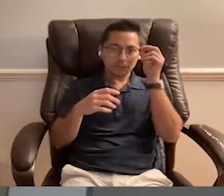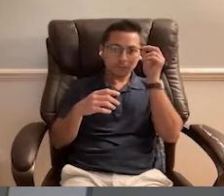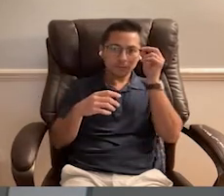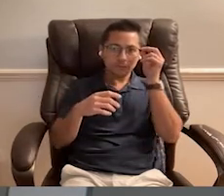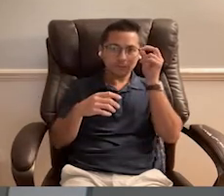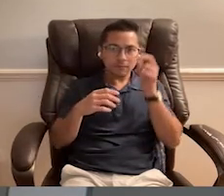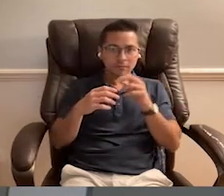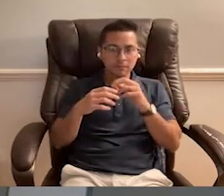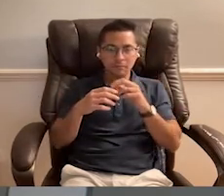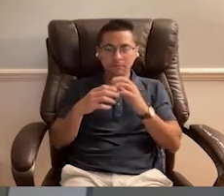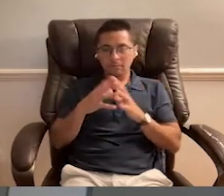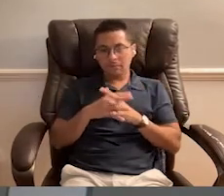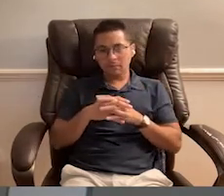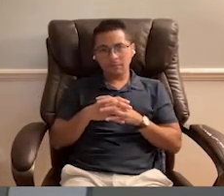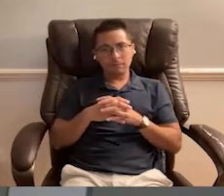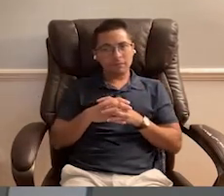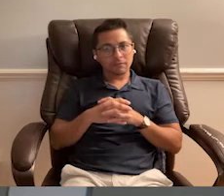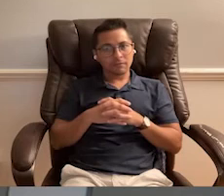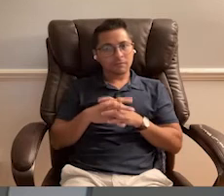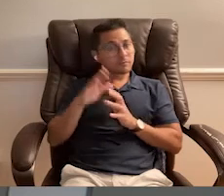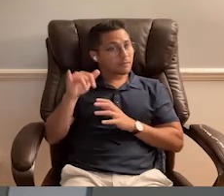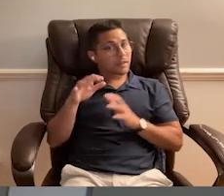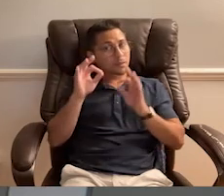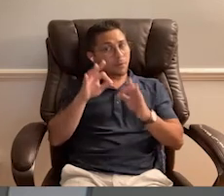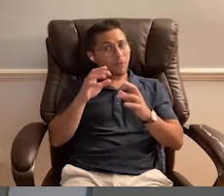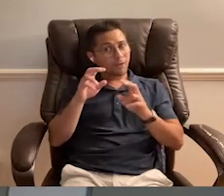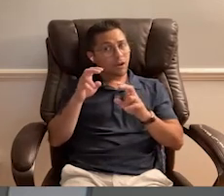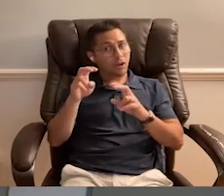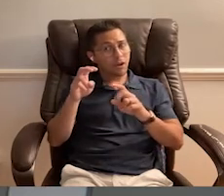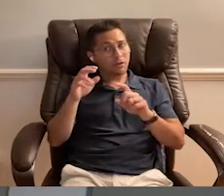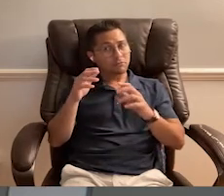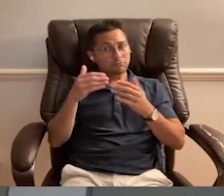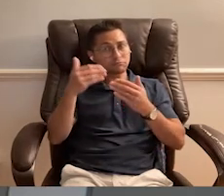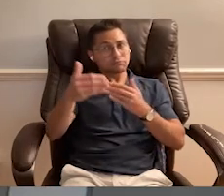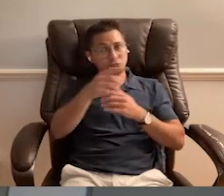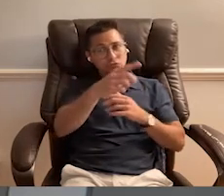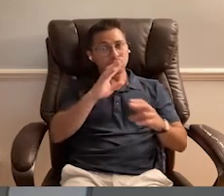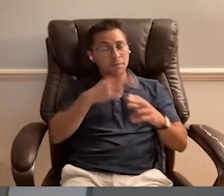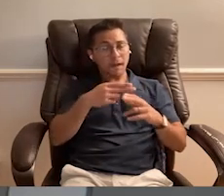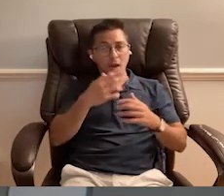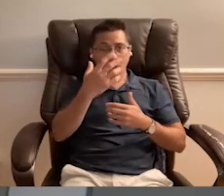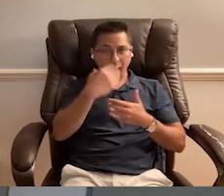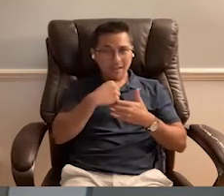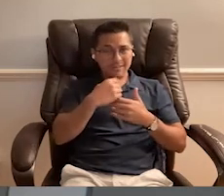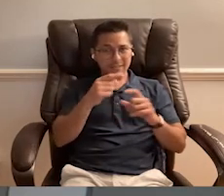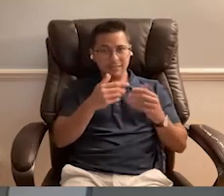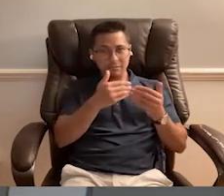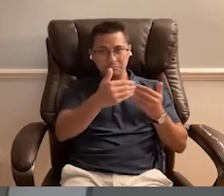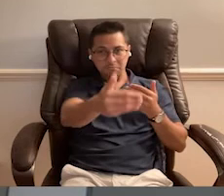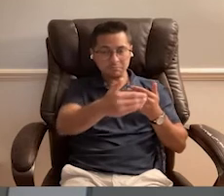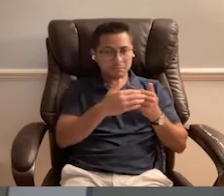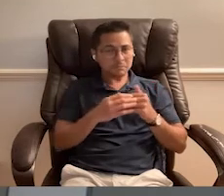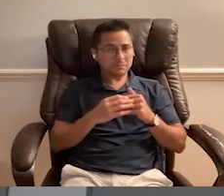exact diagnoses and two questions. That's a perfect segue because Liz is going to talk in more